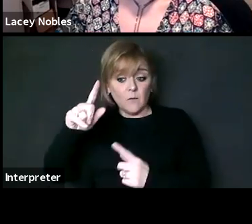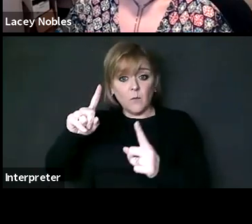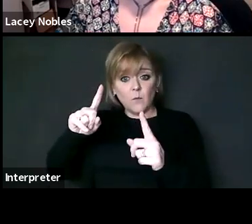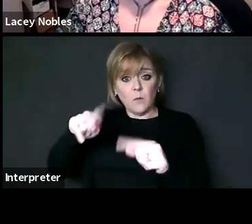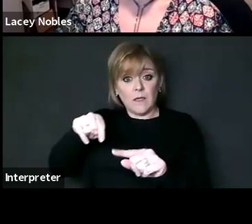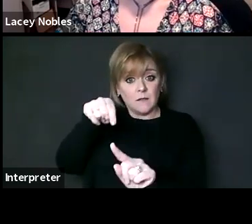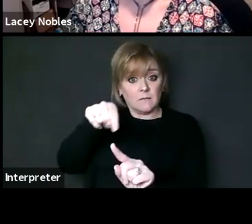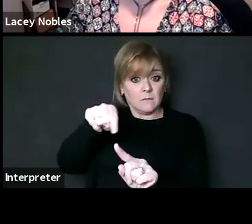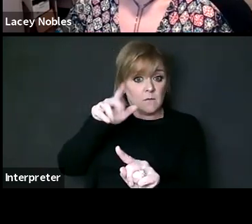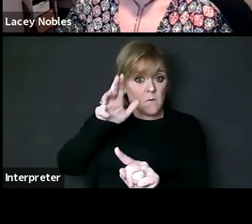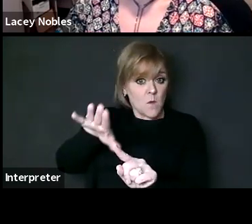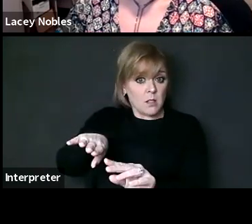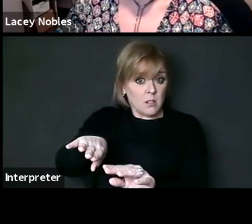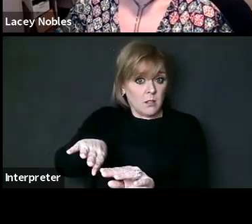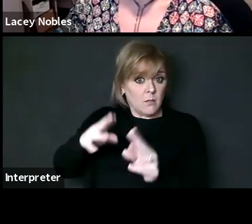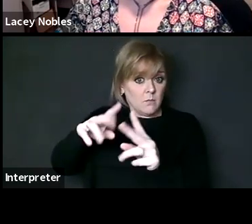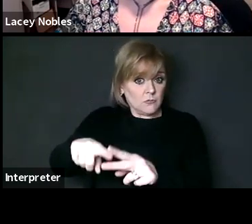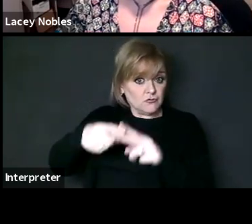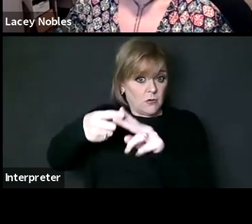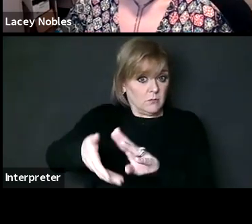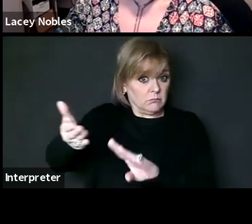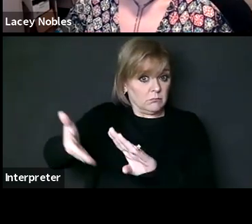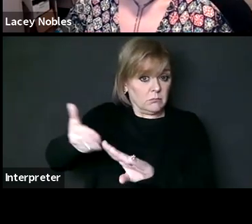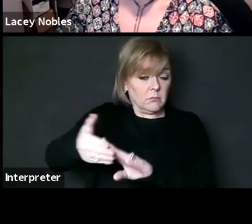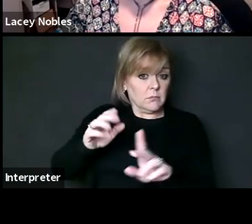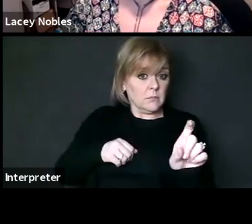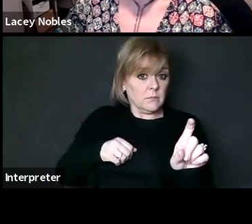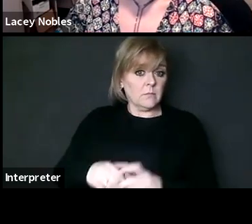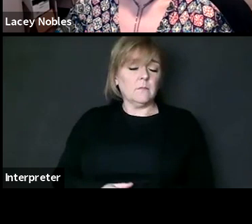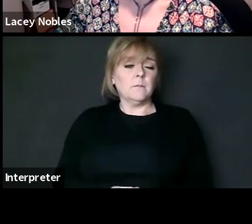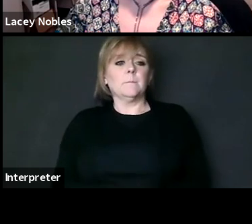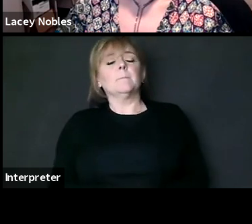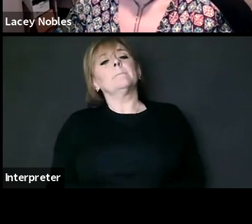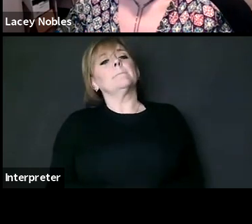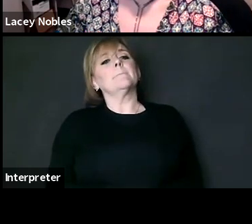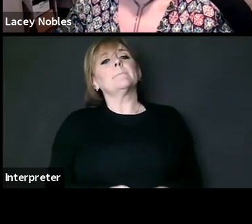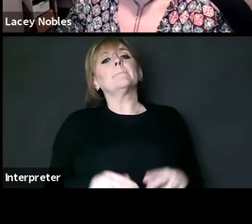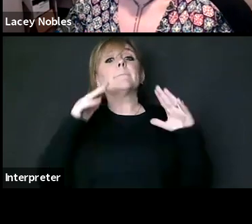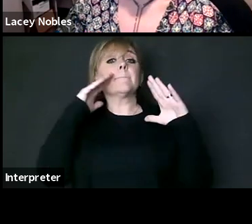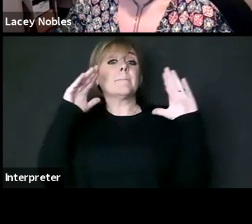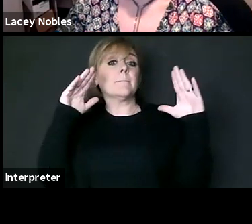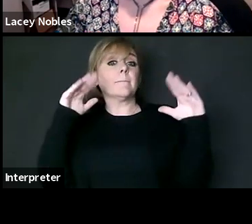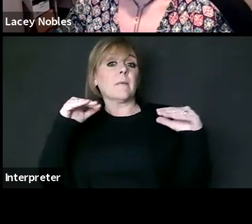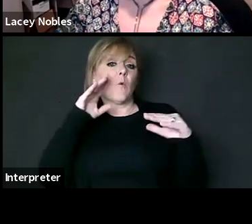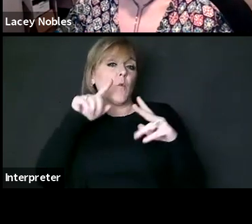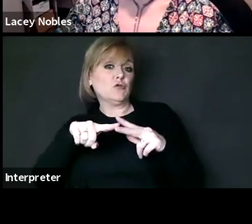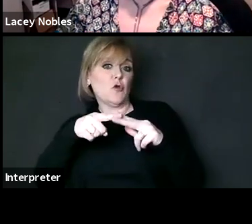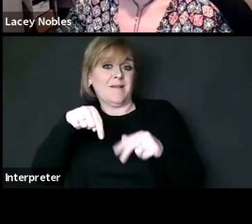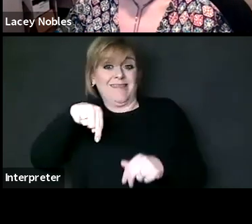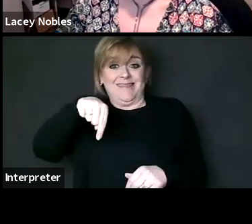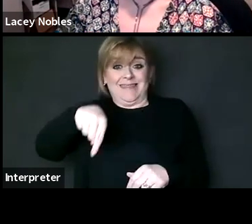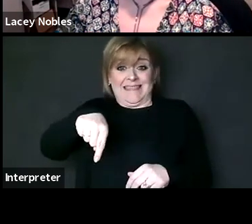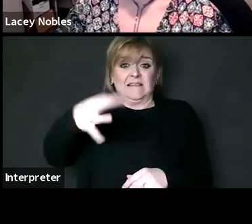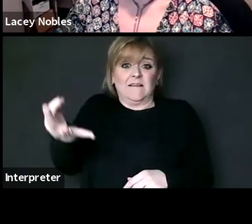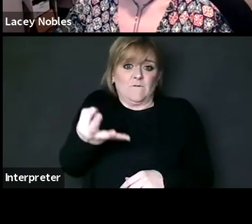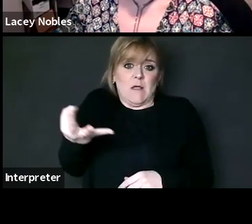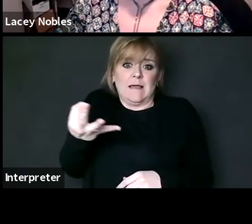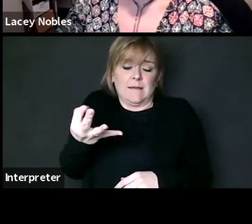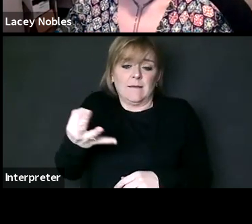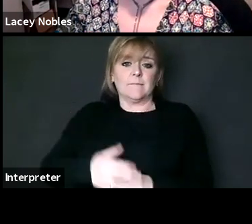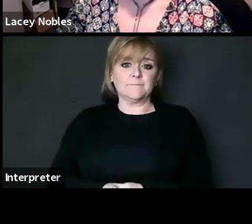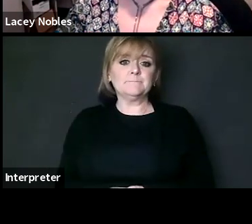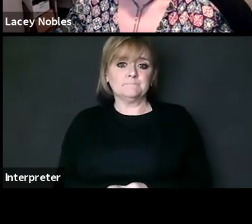possibly be opened? Any timeline for that? We expect it to open on Friday of this week. Friday.